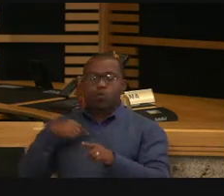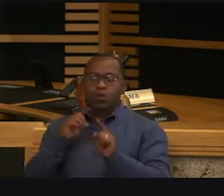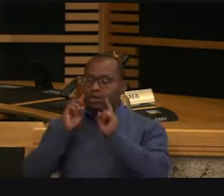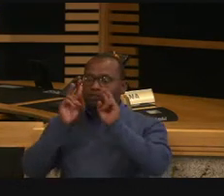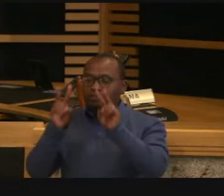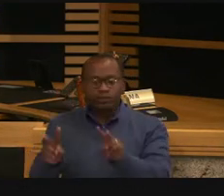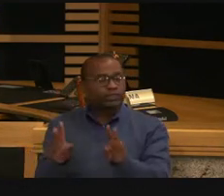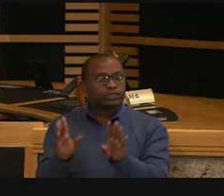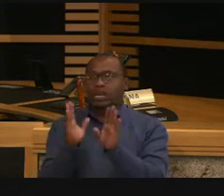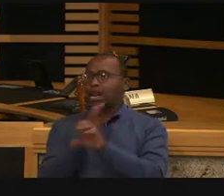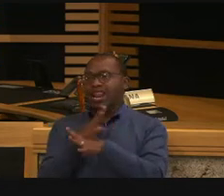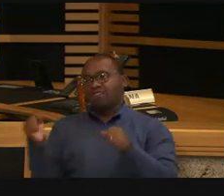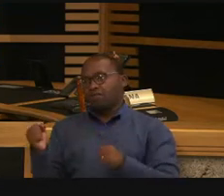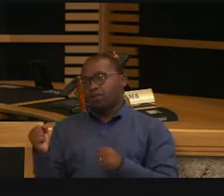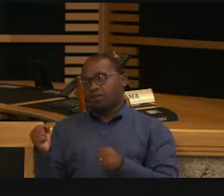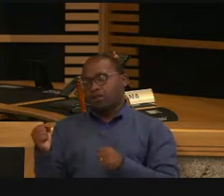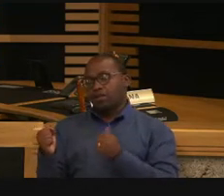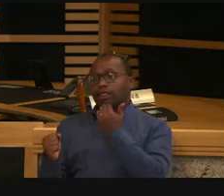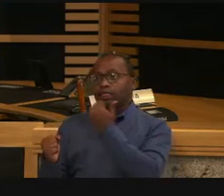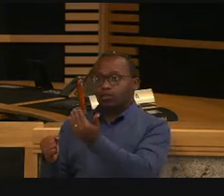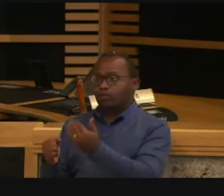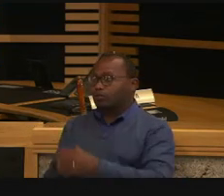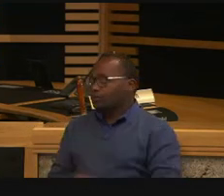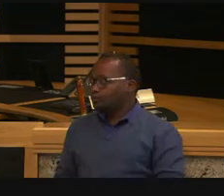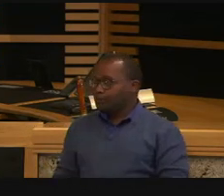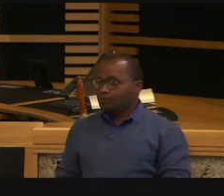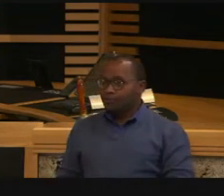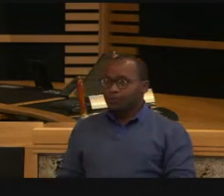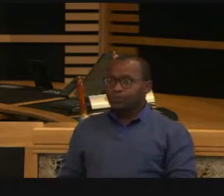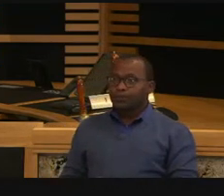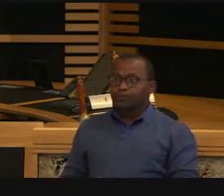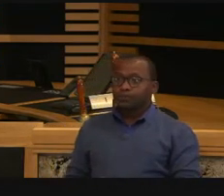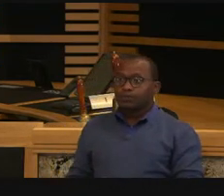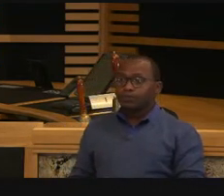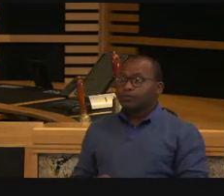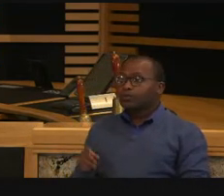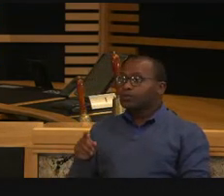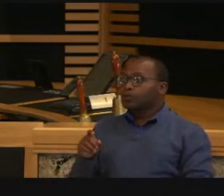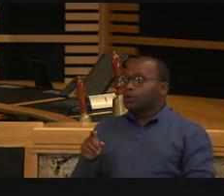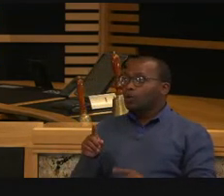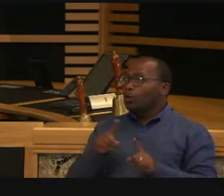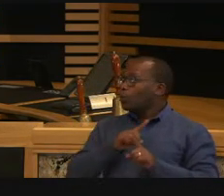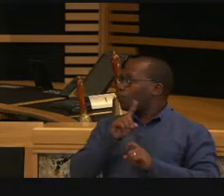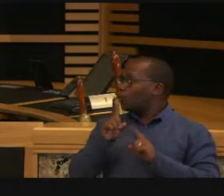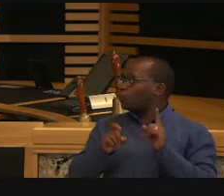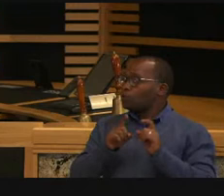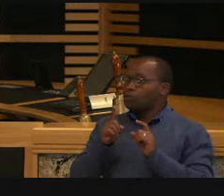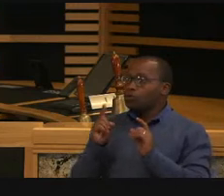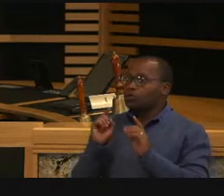Honorable. Thank you very much. Any questions directed to the Honorable MEC?